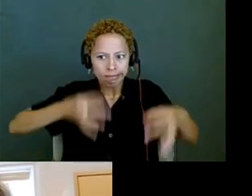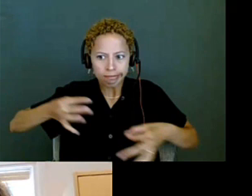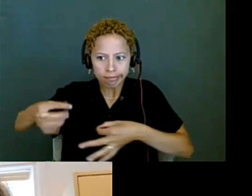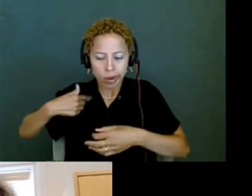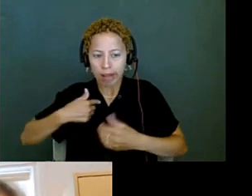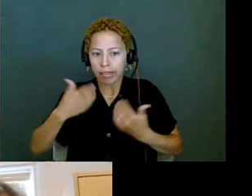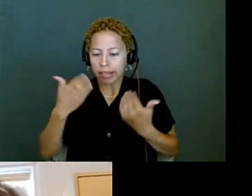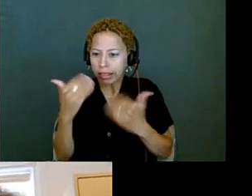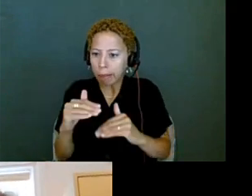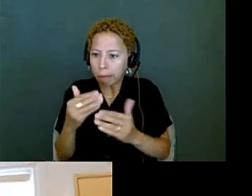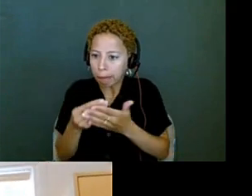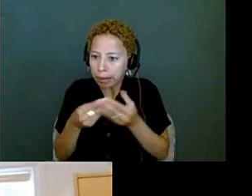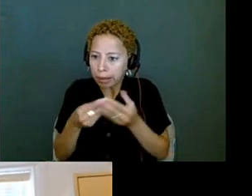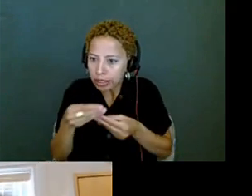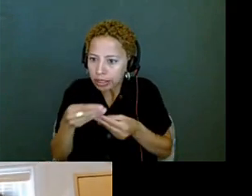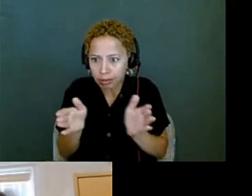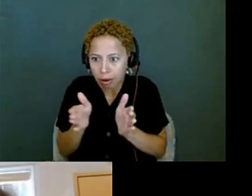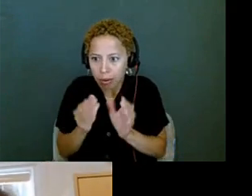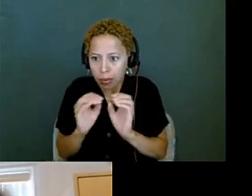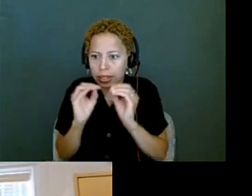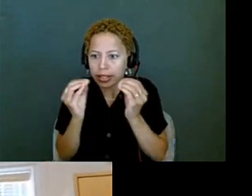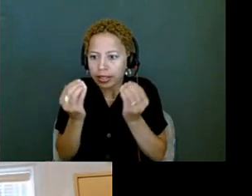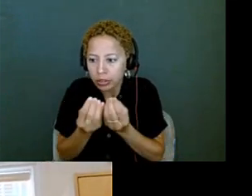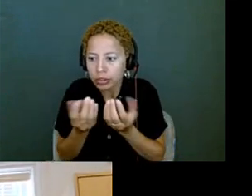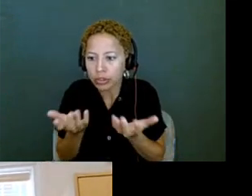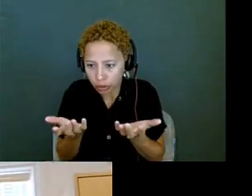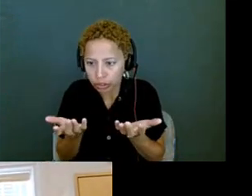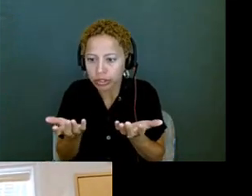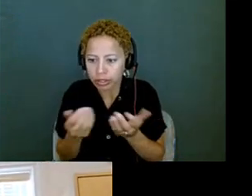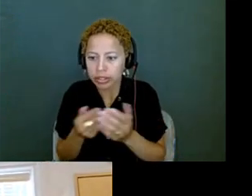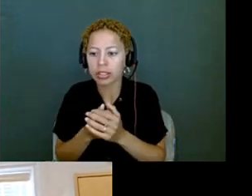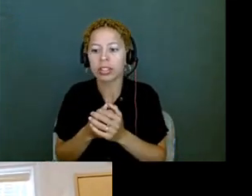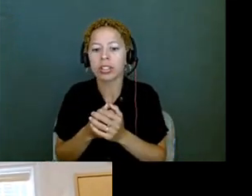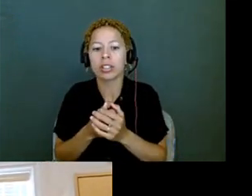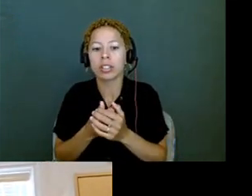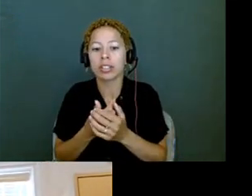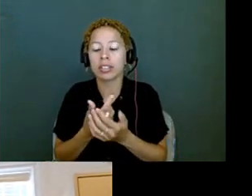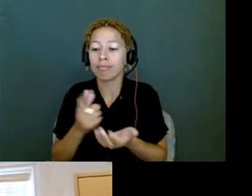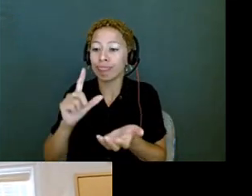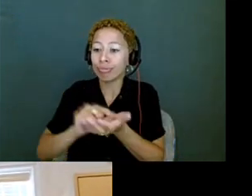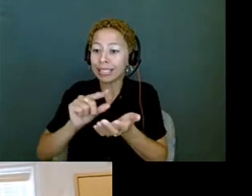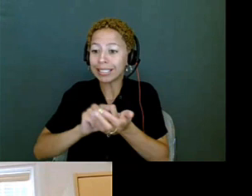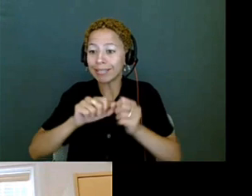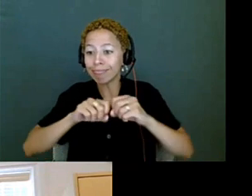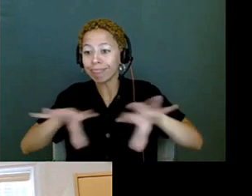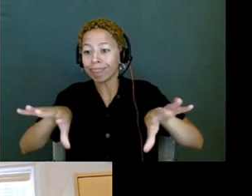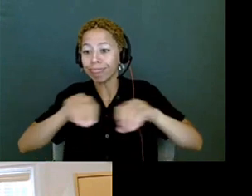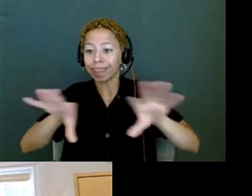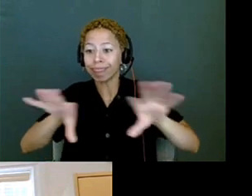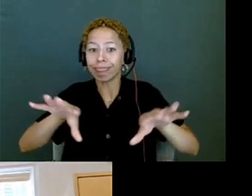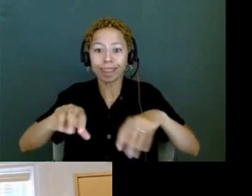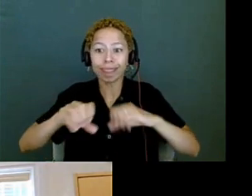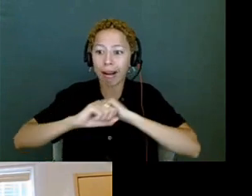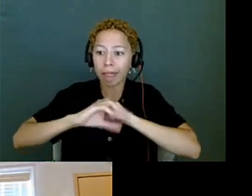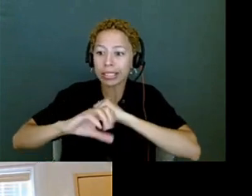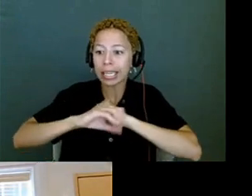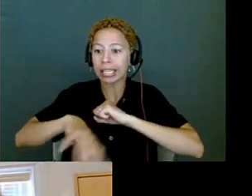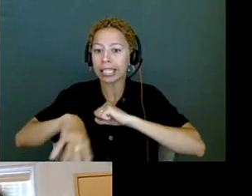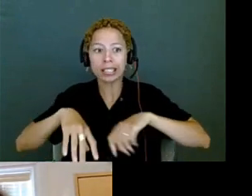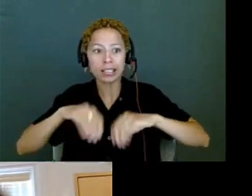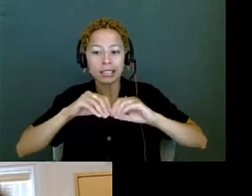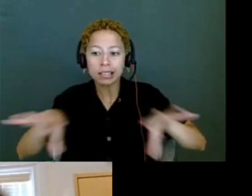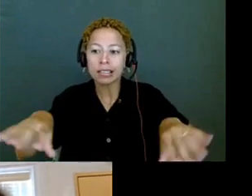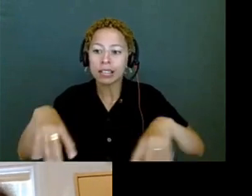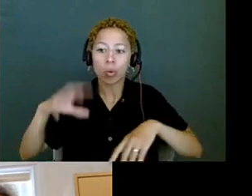small. And printed advertising and putting advertising in radio and so